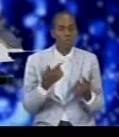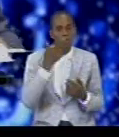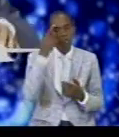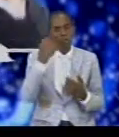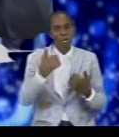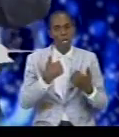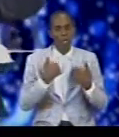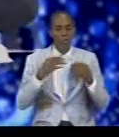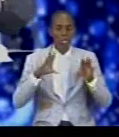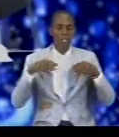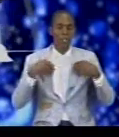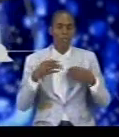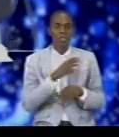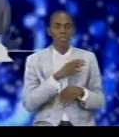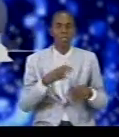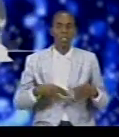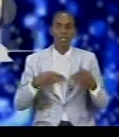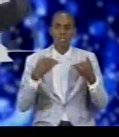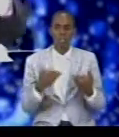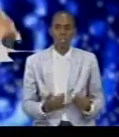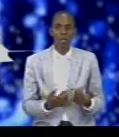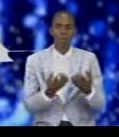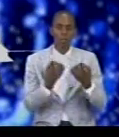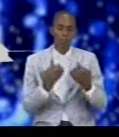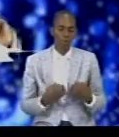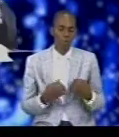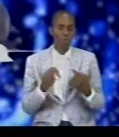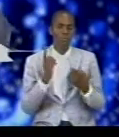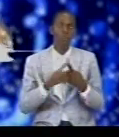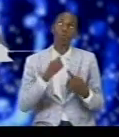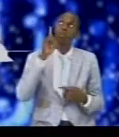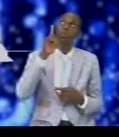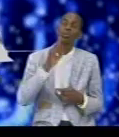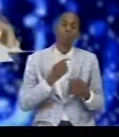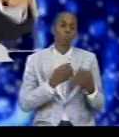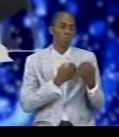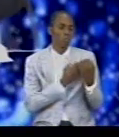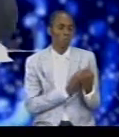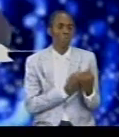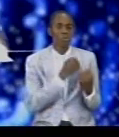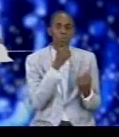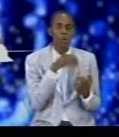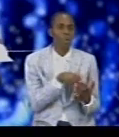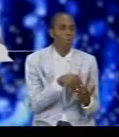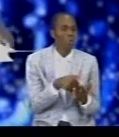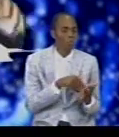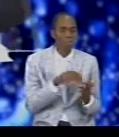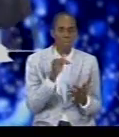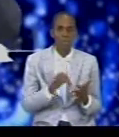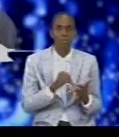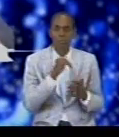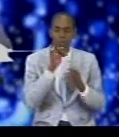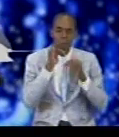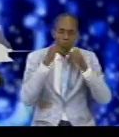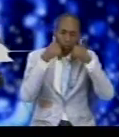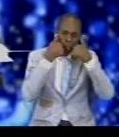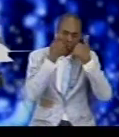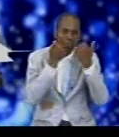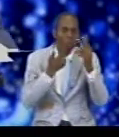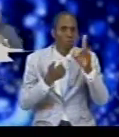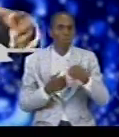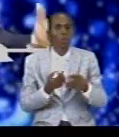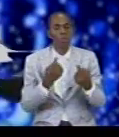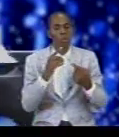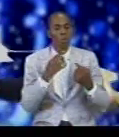and Savior. Let us therefore come boldly, not weakly. Let us come boldly unto the throne of